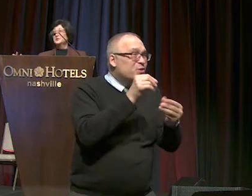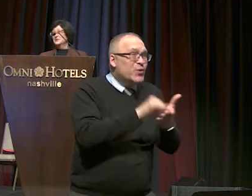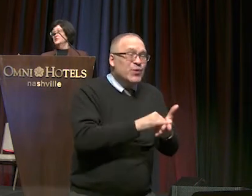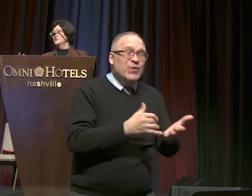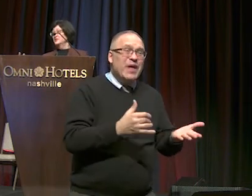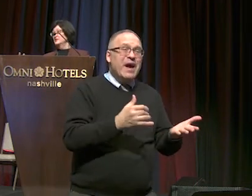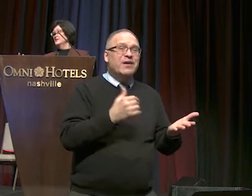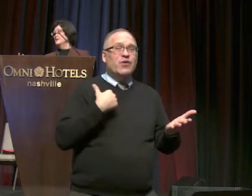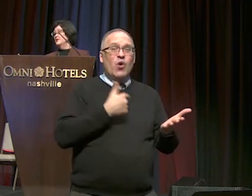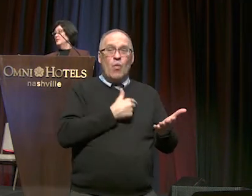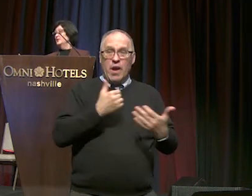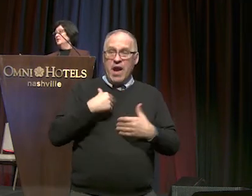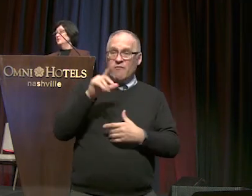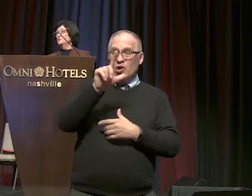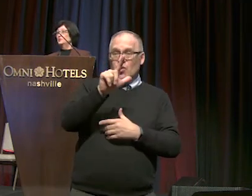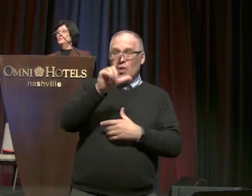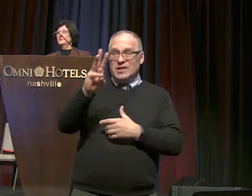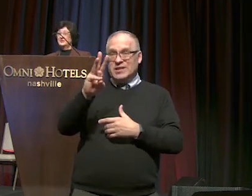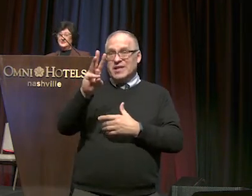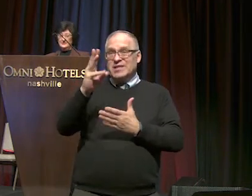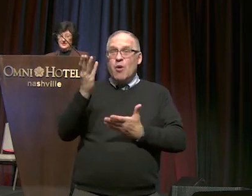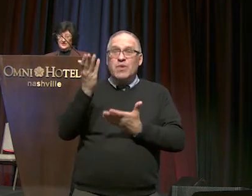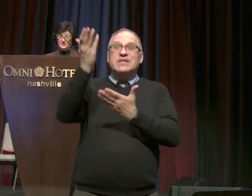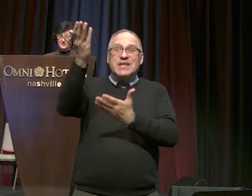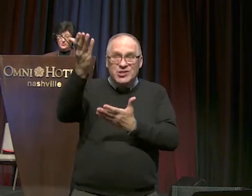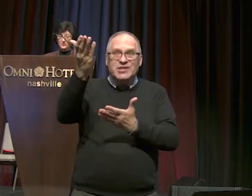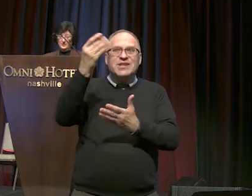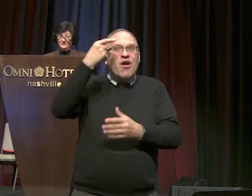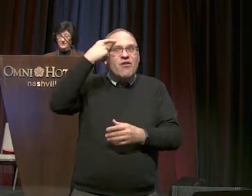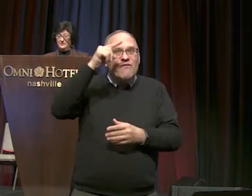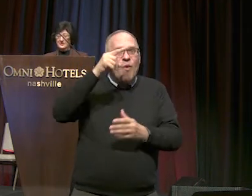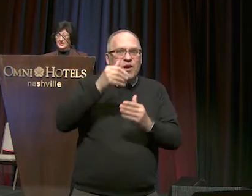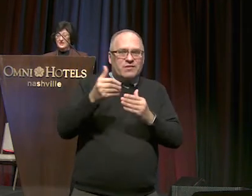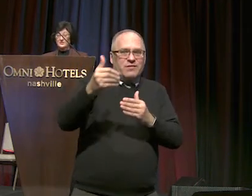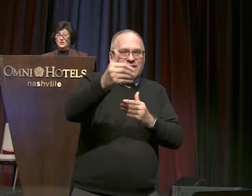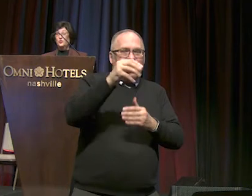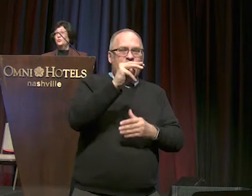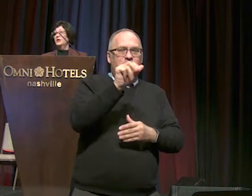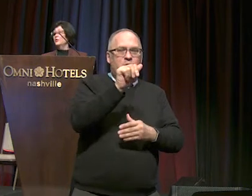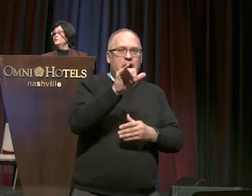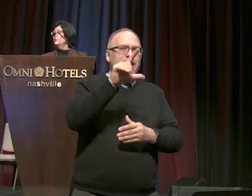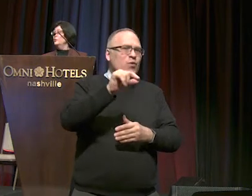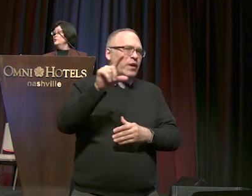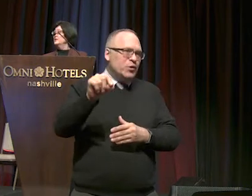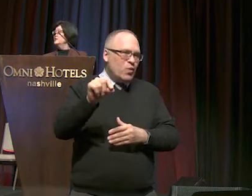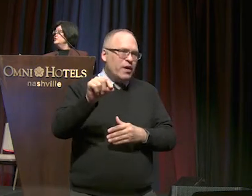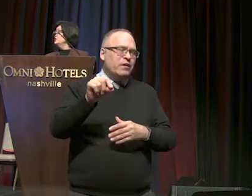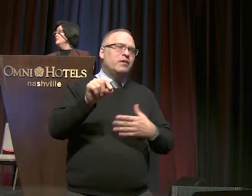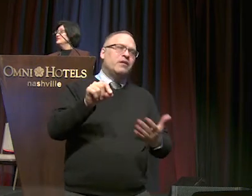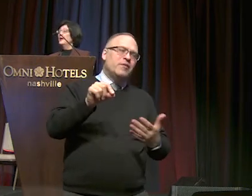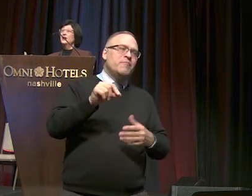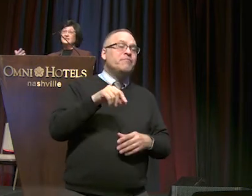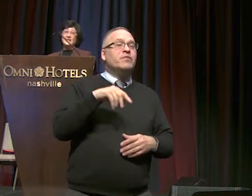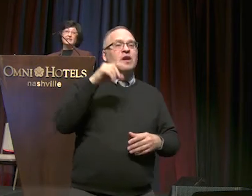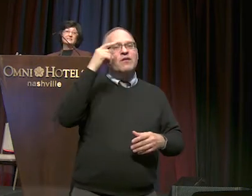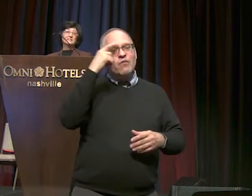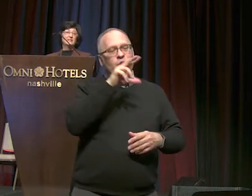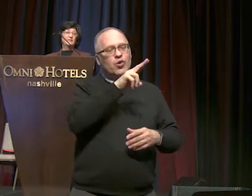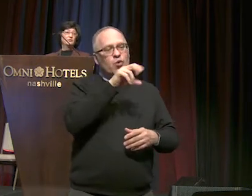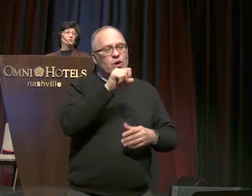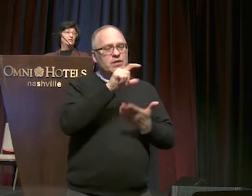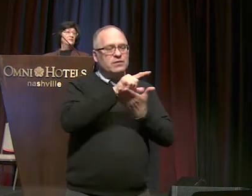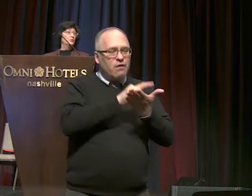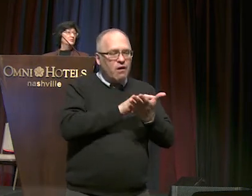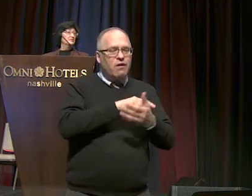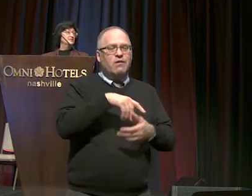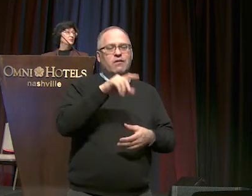26 petitions coming to this next General Conference. So we also, in addition to US law and taxes, have